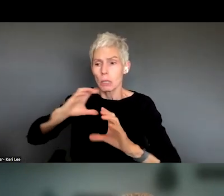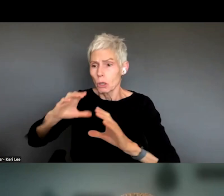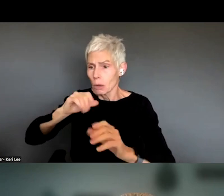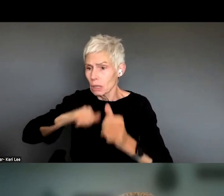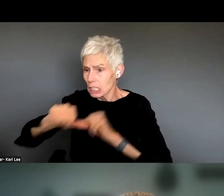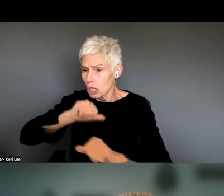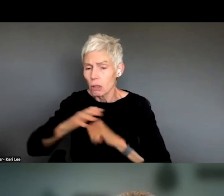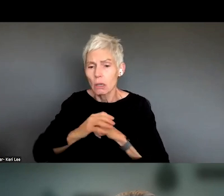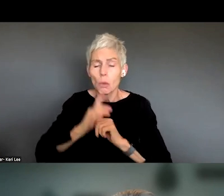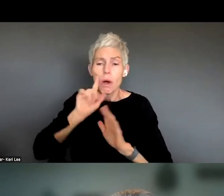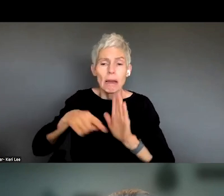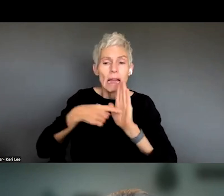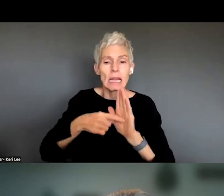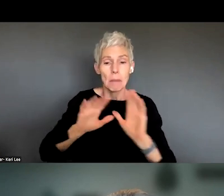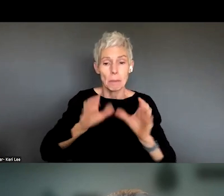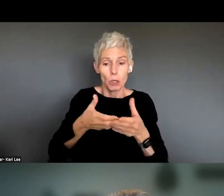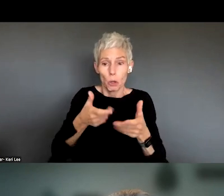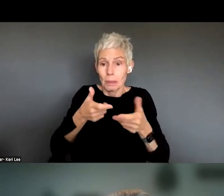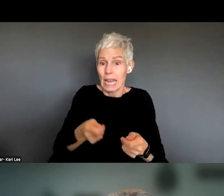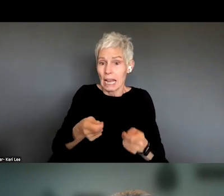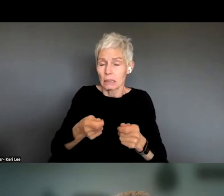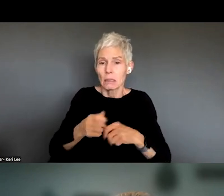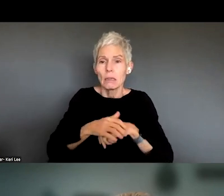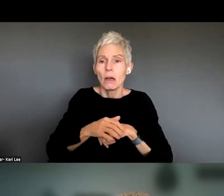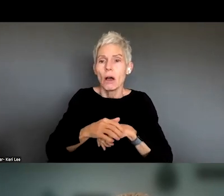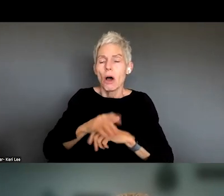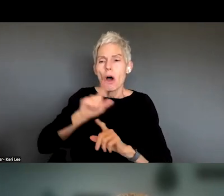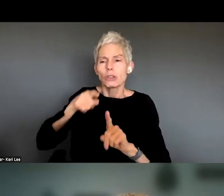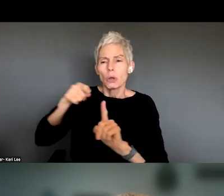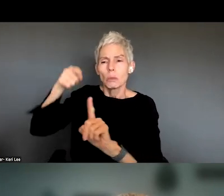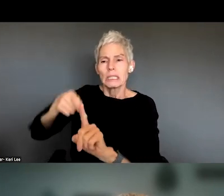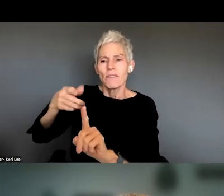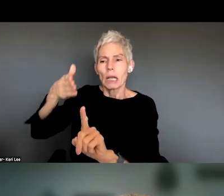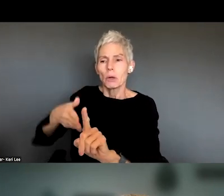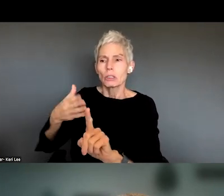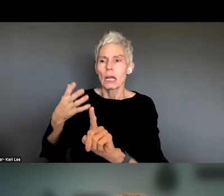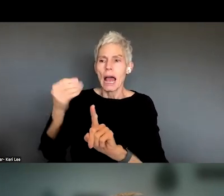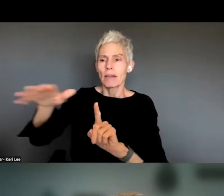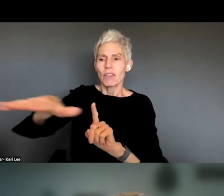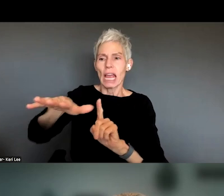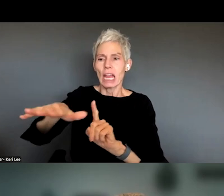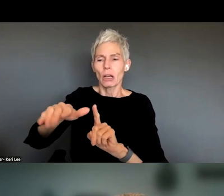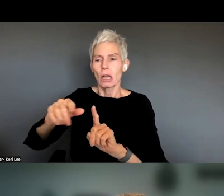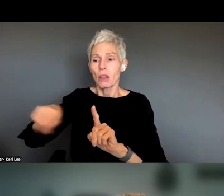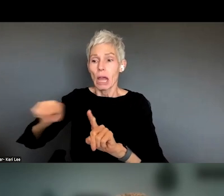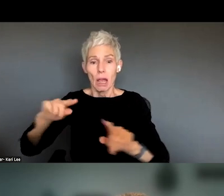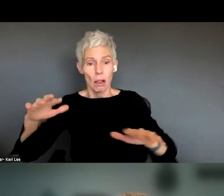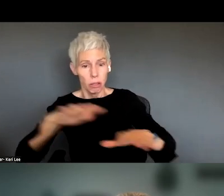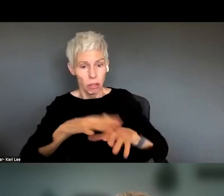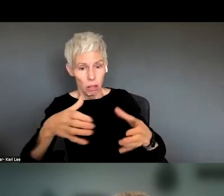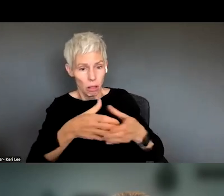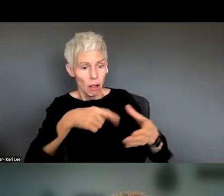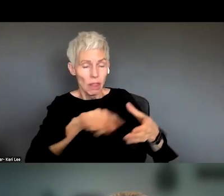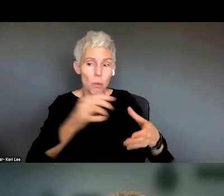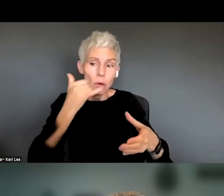group text or have a designated out of area person that people can contact. And then regularly